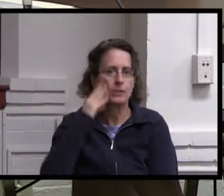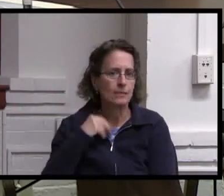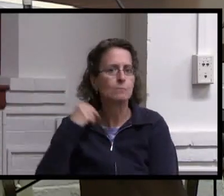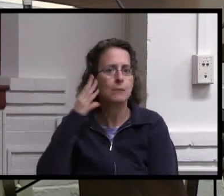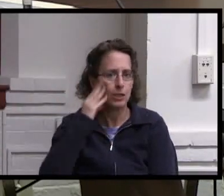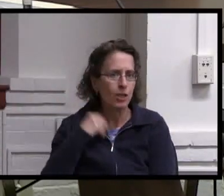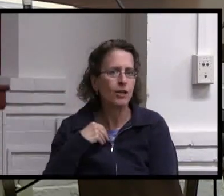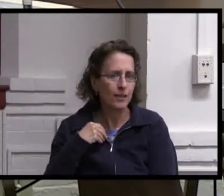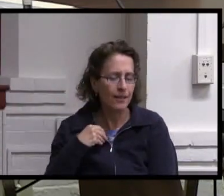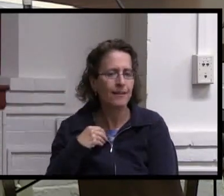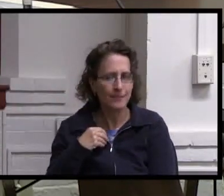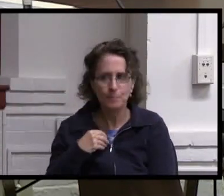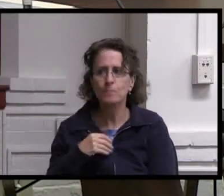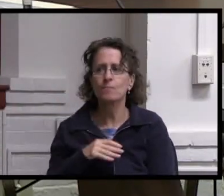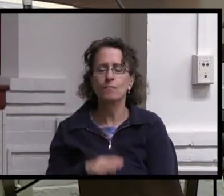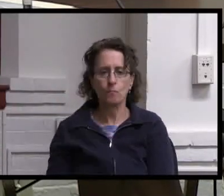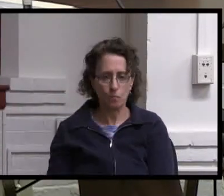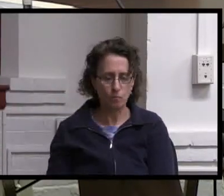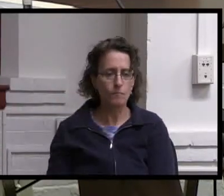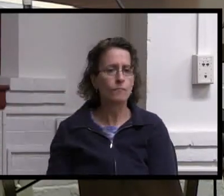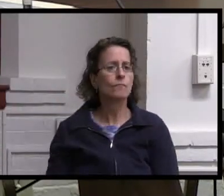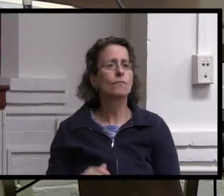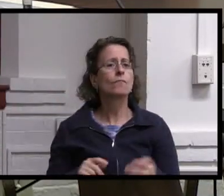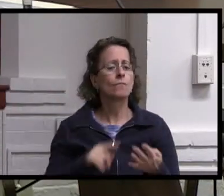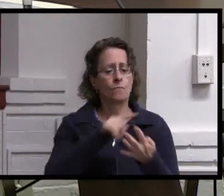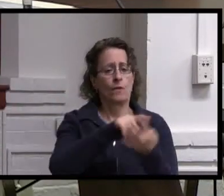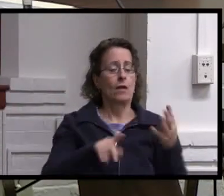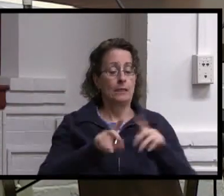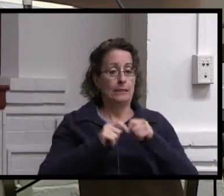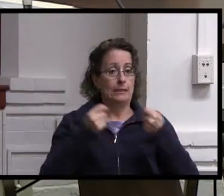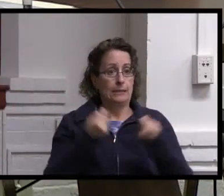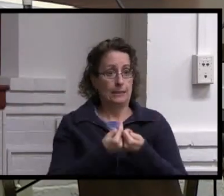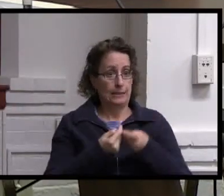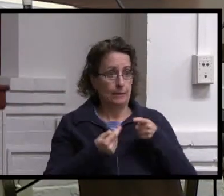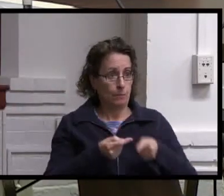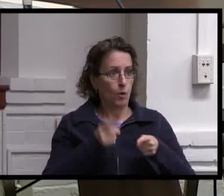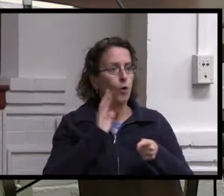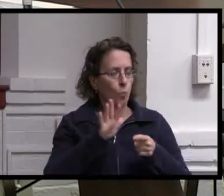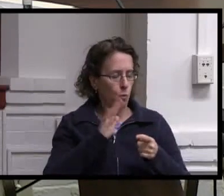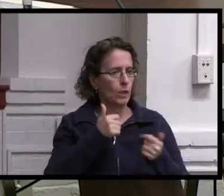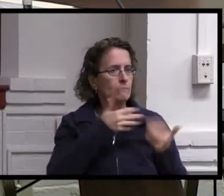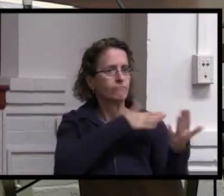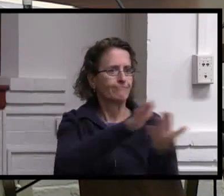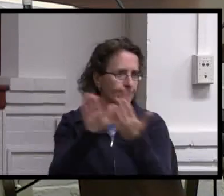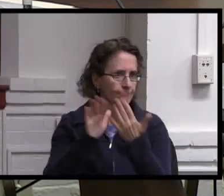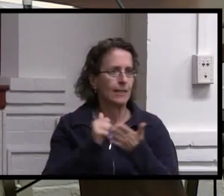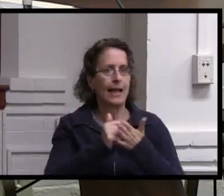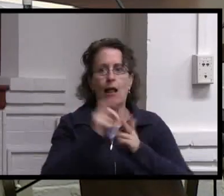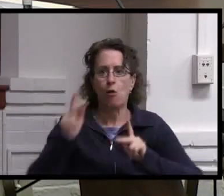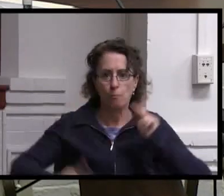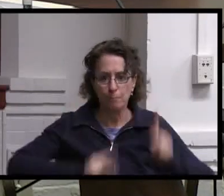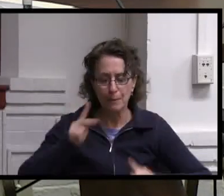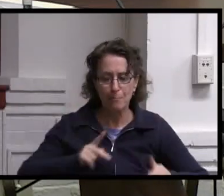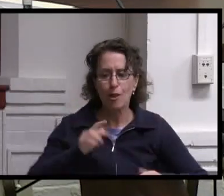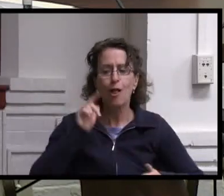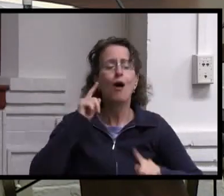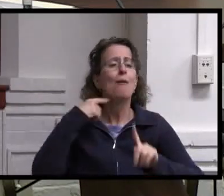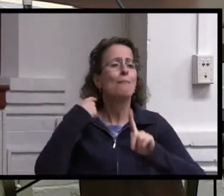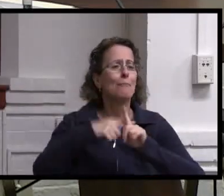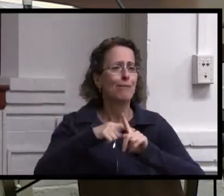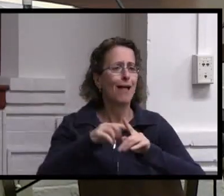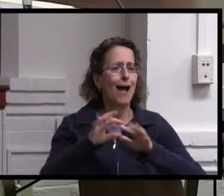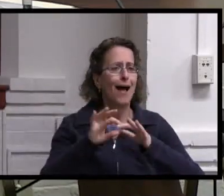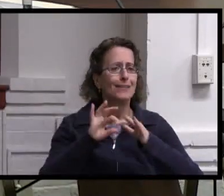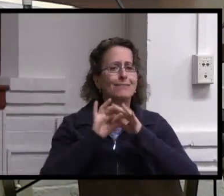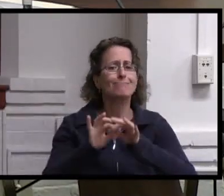handling issues that deal with the panhandling population and to build relationships while informing